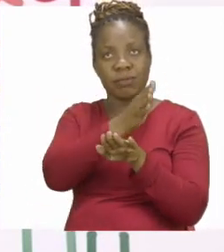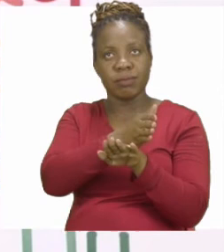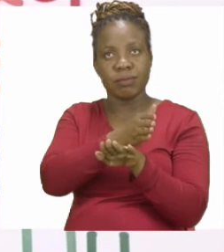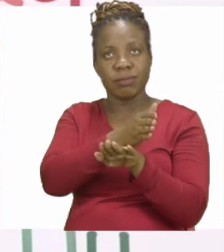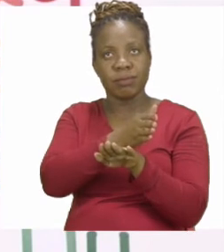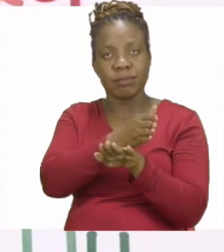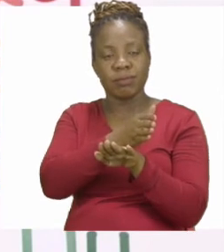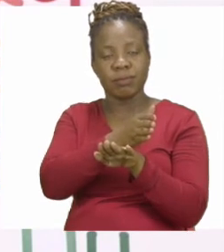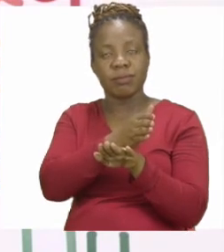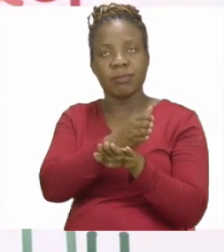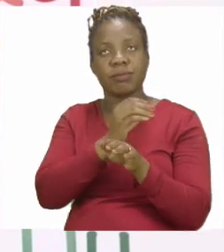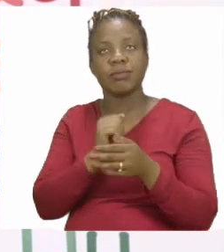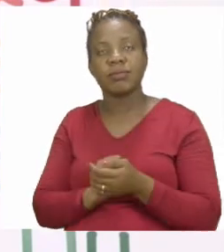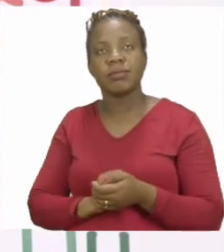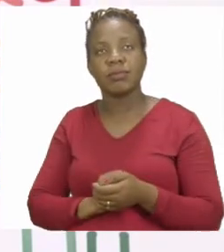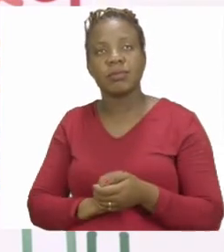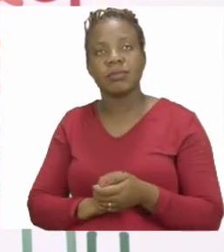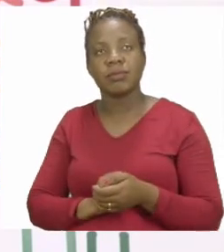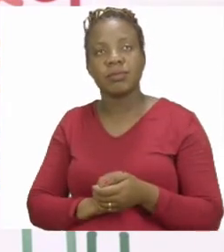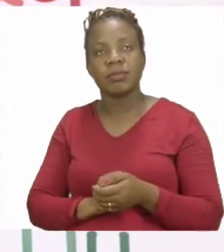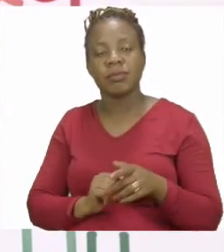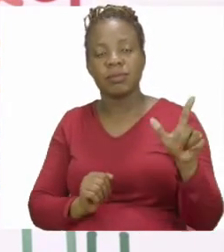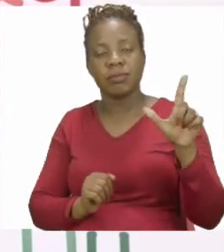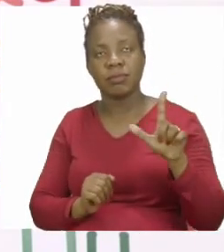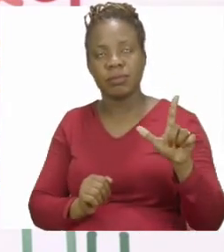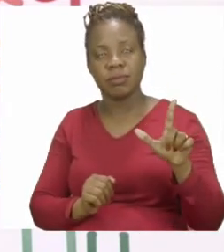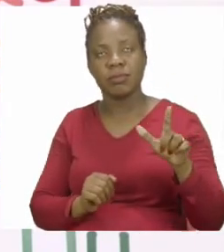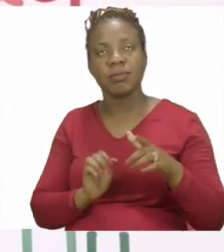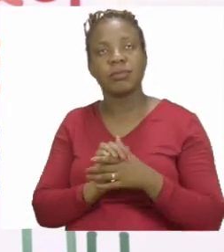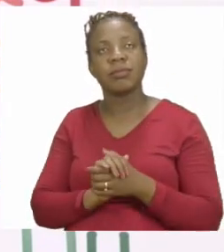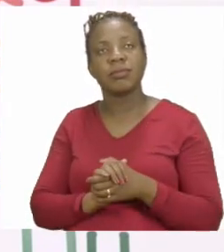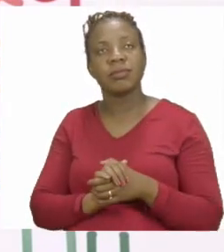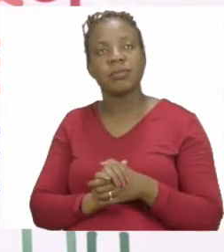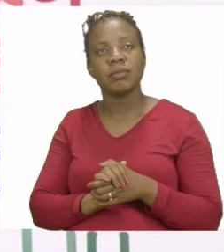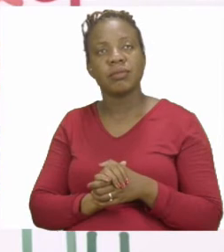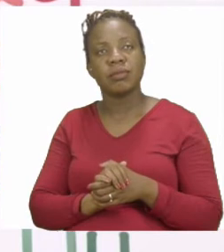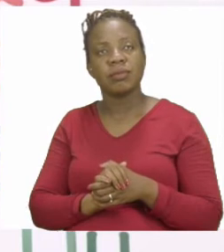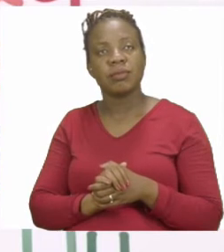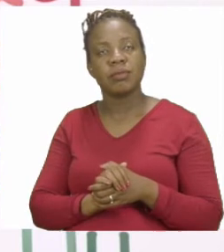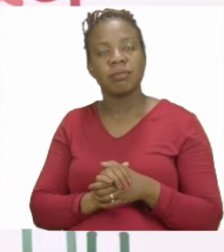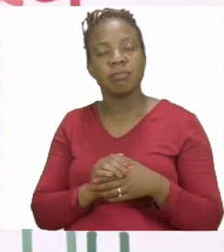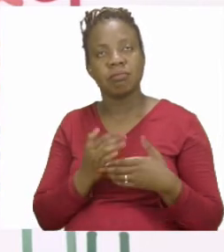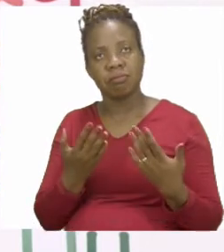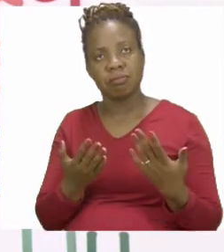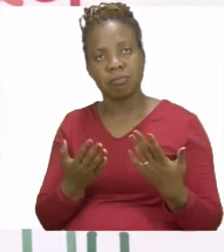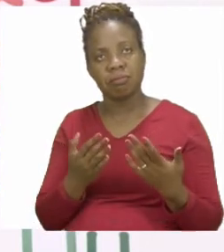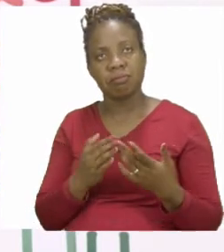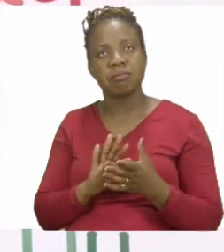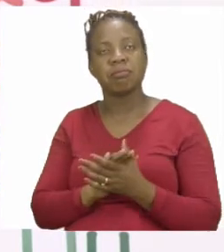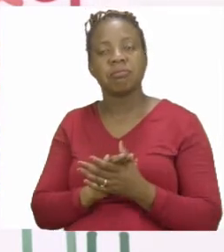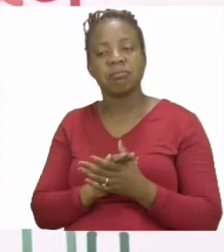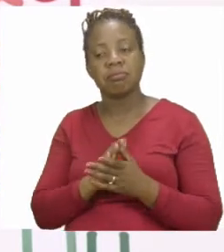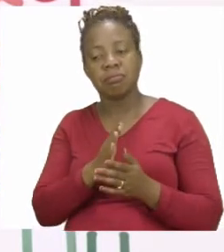here. So my mug is left of my cube. And then